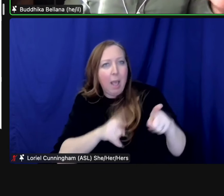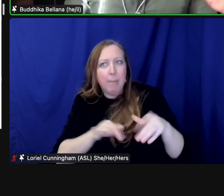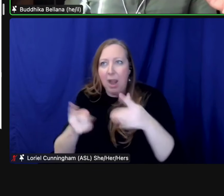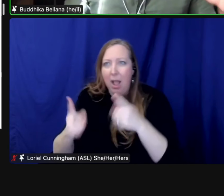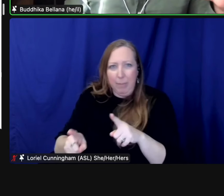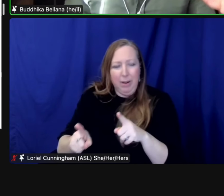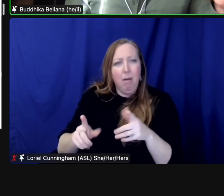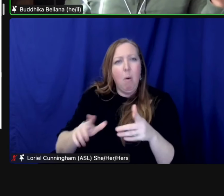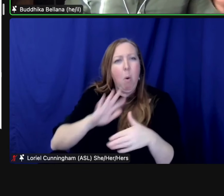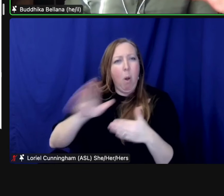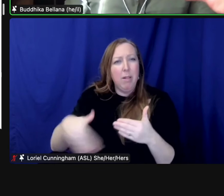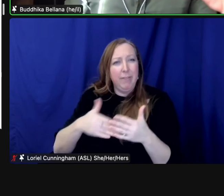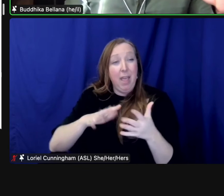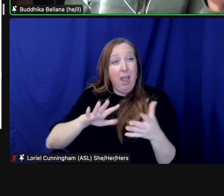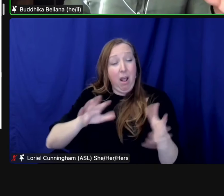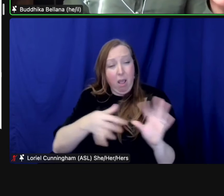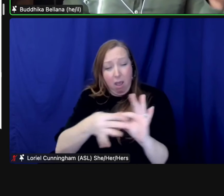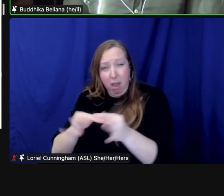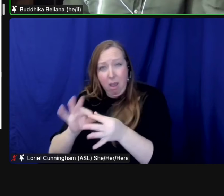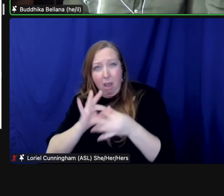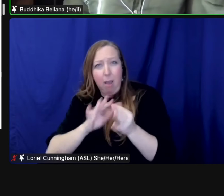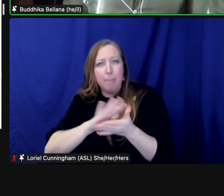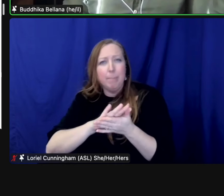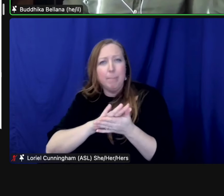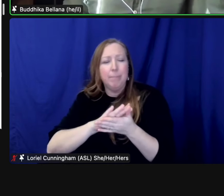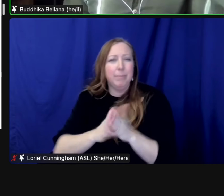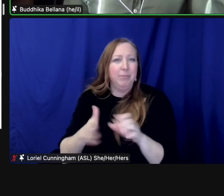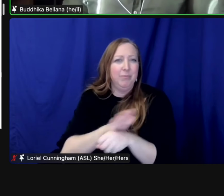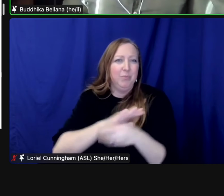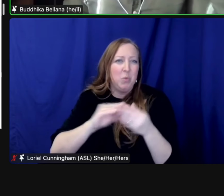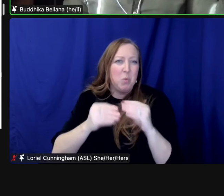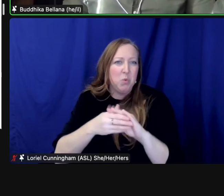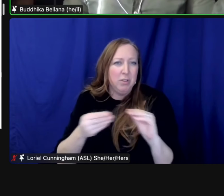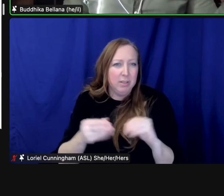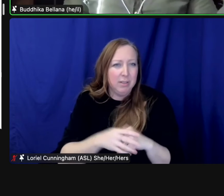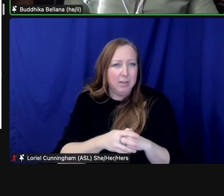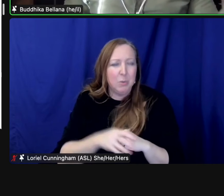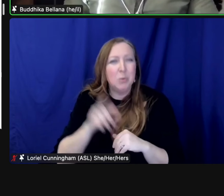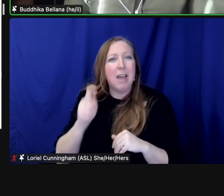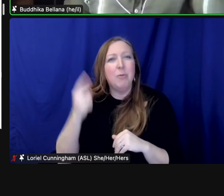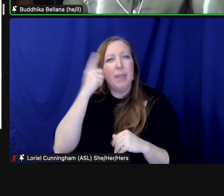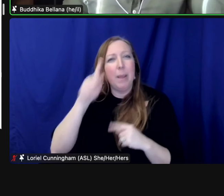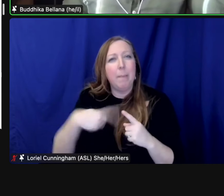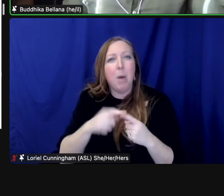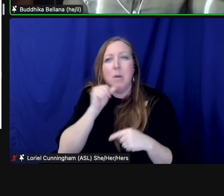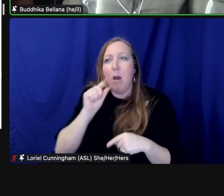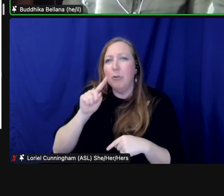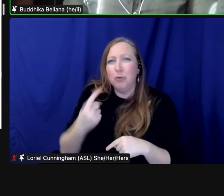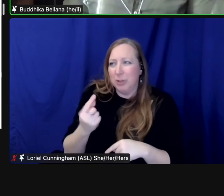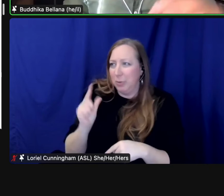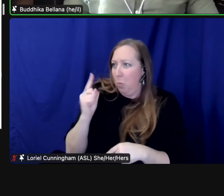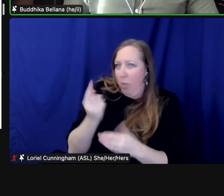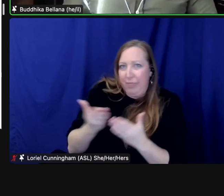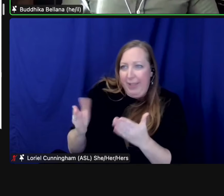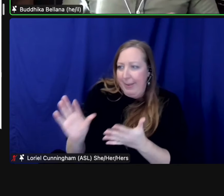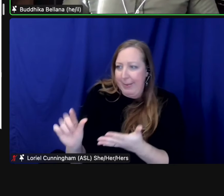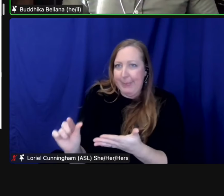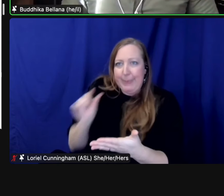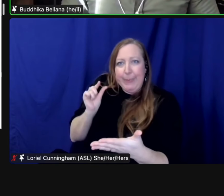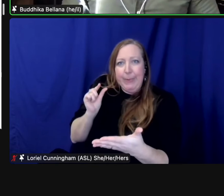overall, you need to consider the relationships, not the relationships between the elements, not just what the element itself means.